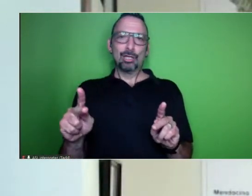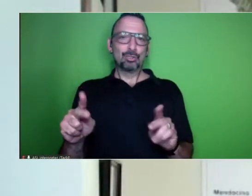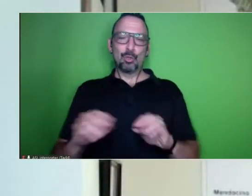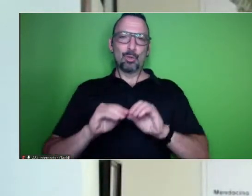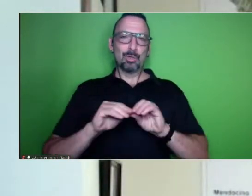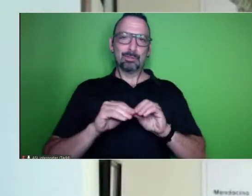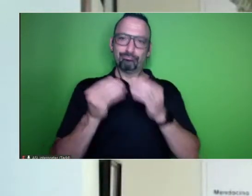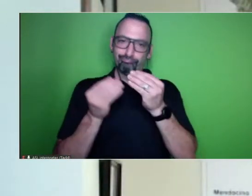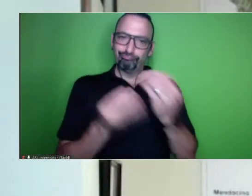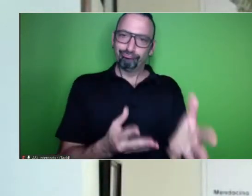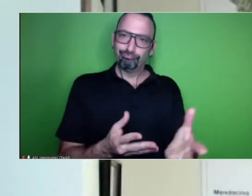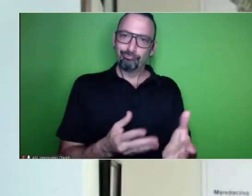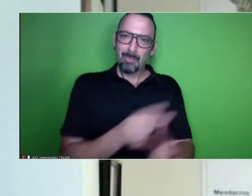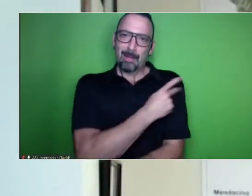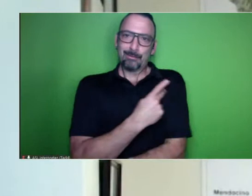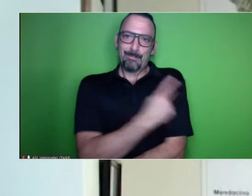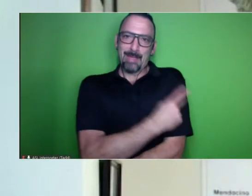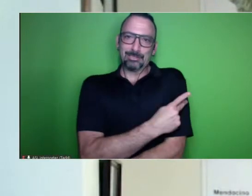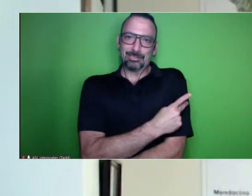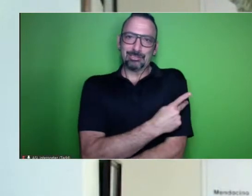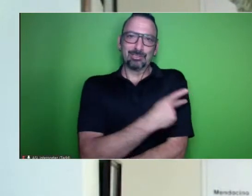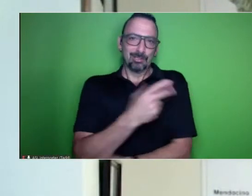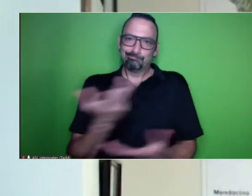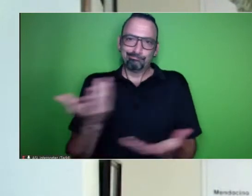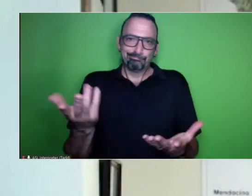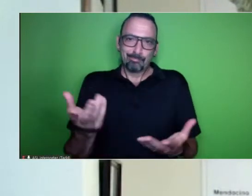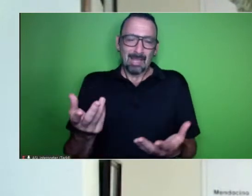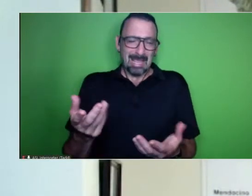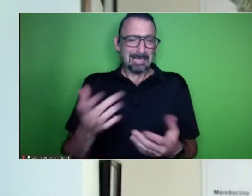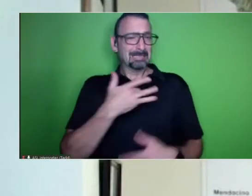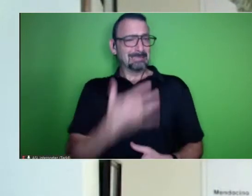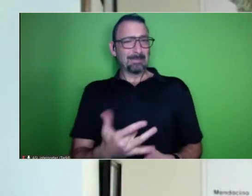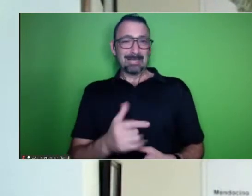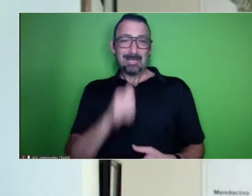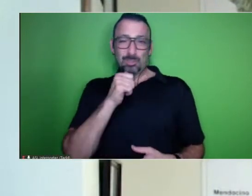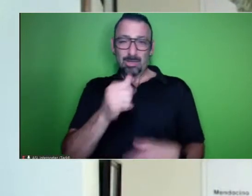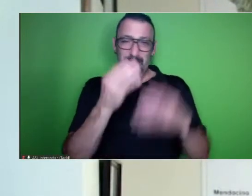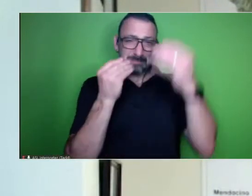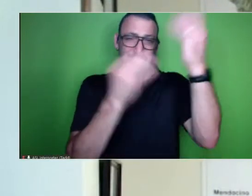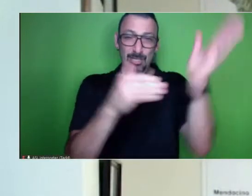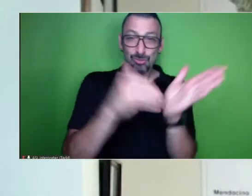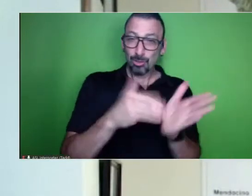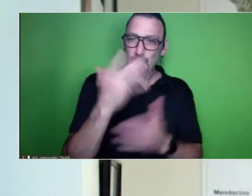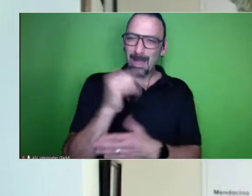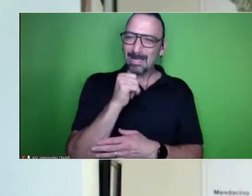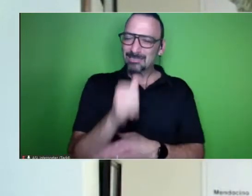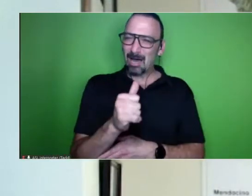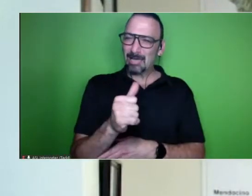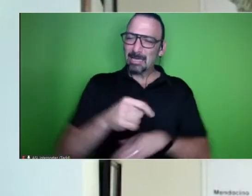patients, and in most cases to the provider either, because it's not a thoroughly tested